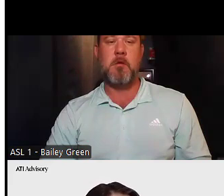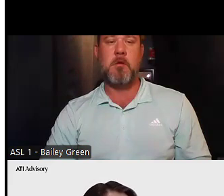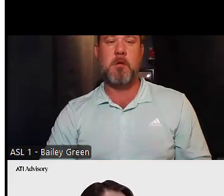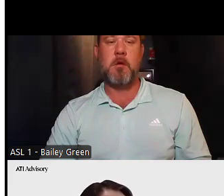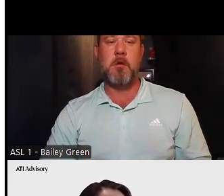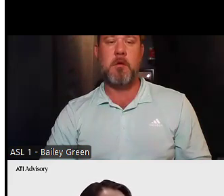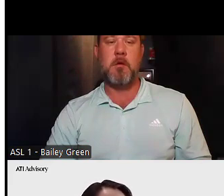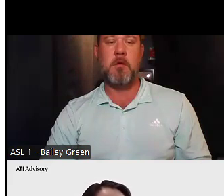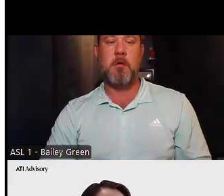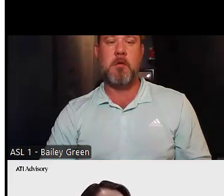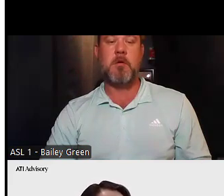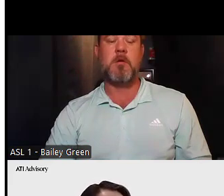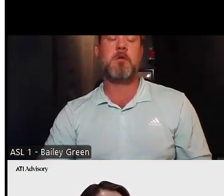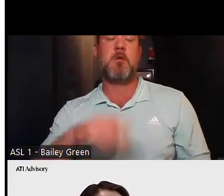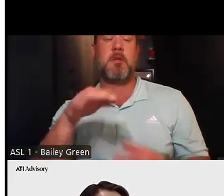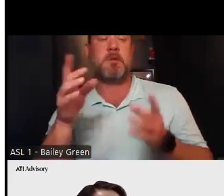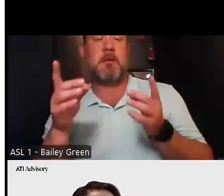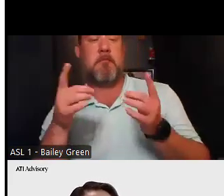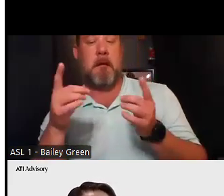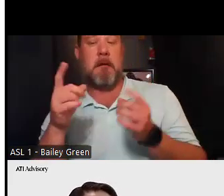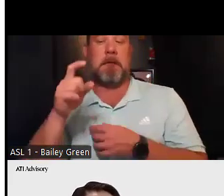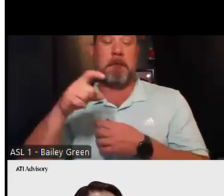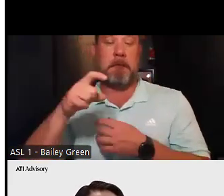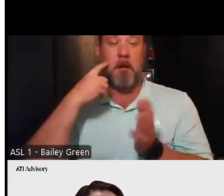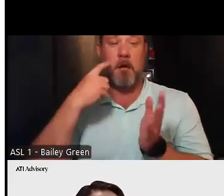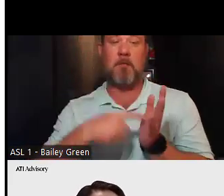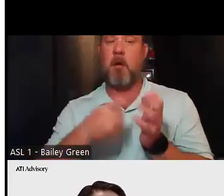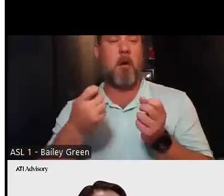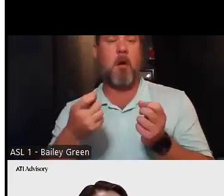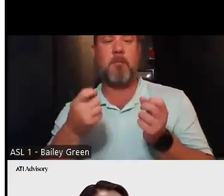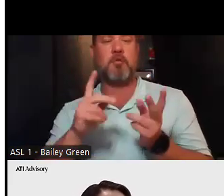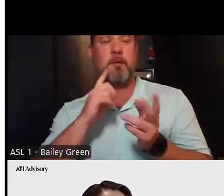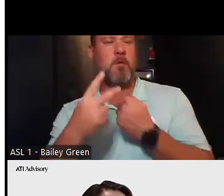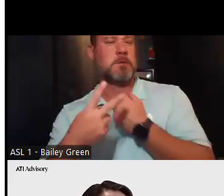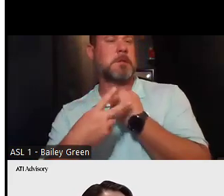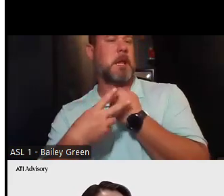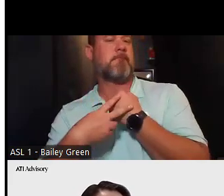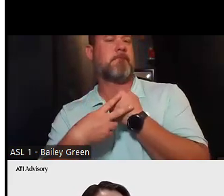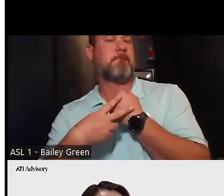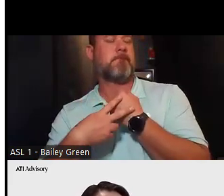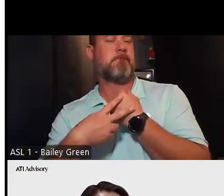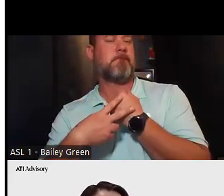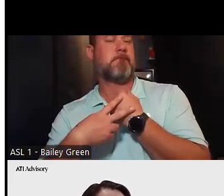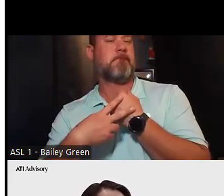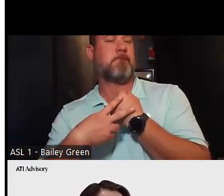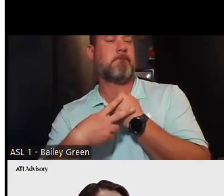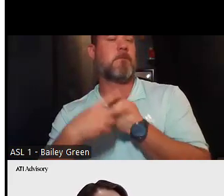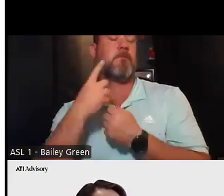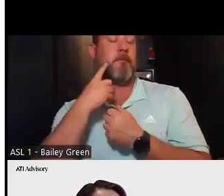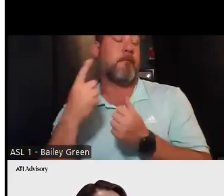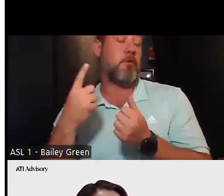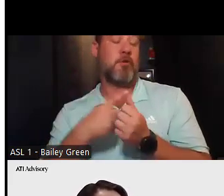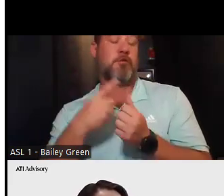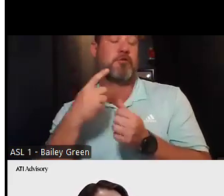So first was really defining the need and identifying whether there's an opportunity for savings. And so as a first step